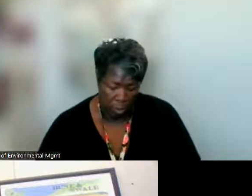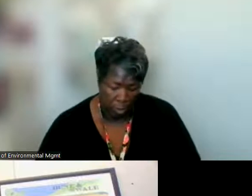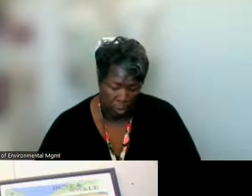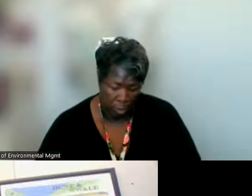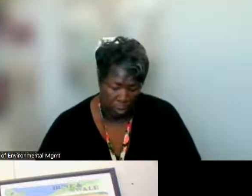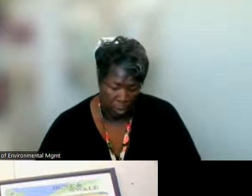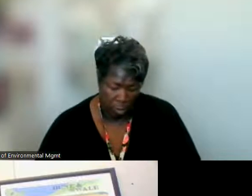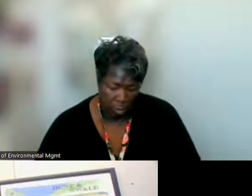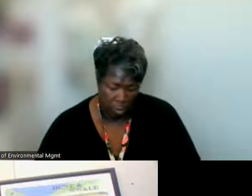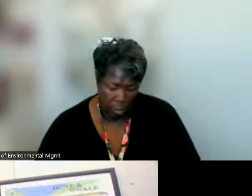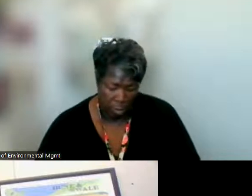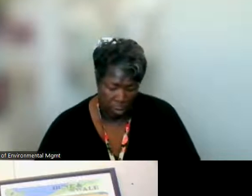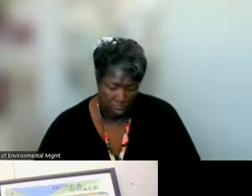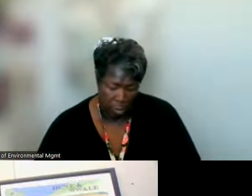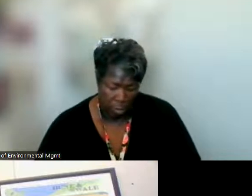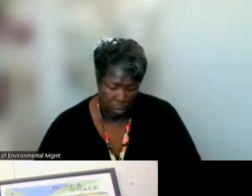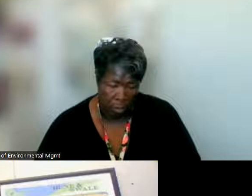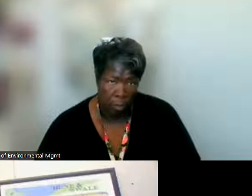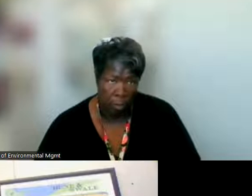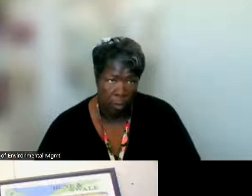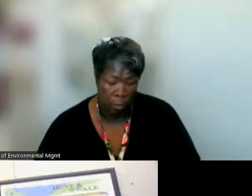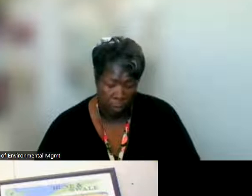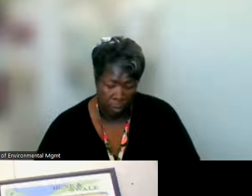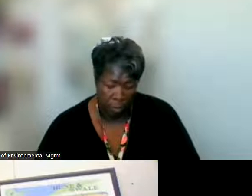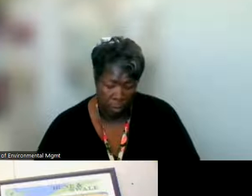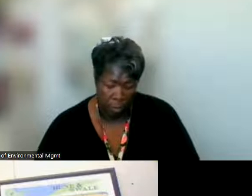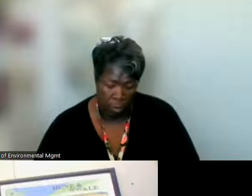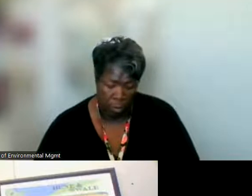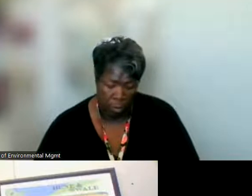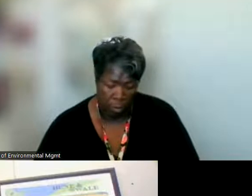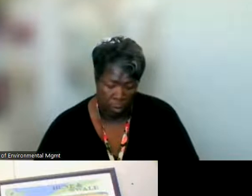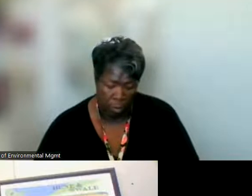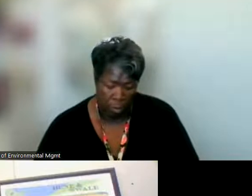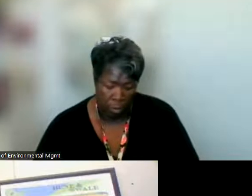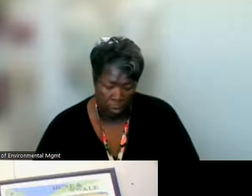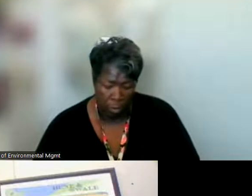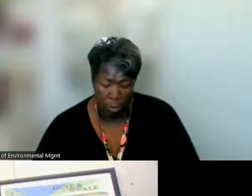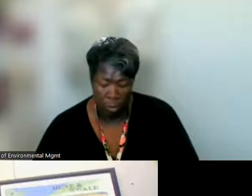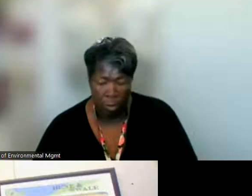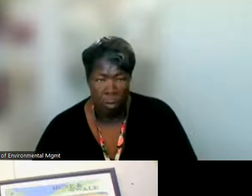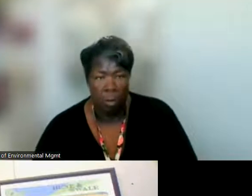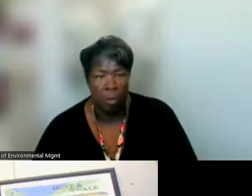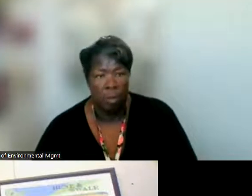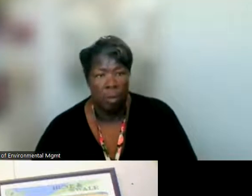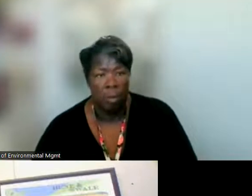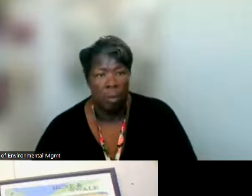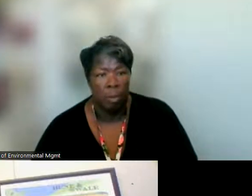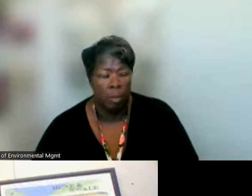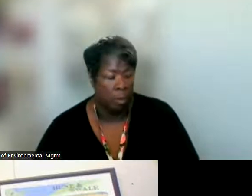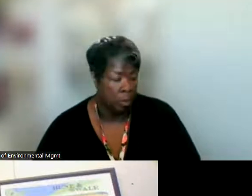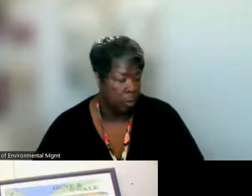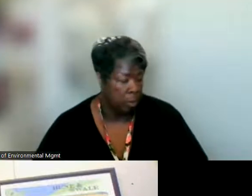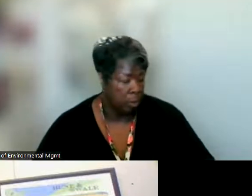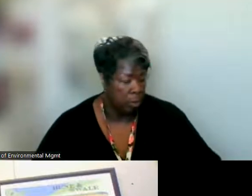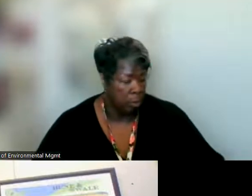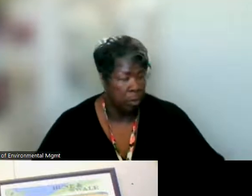move your mouse or touch your screen for the menu bar to pop up. In the middle of that menu, there is a chat icon, which you can click on to